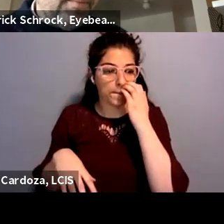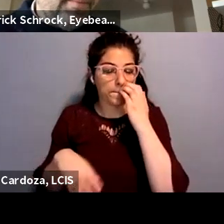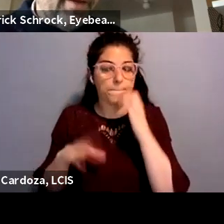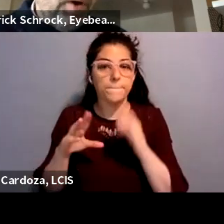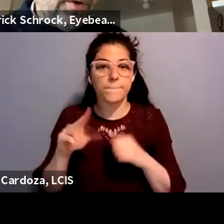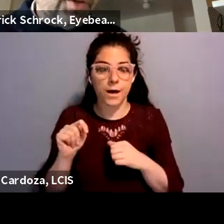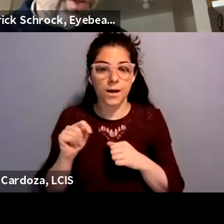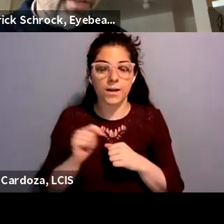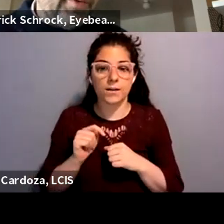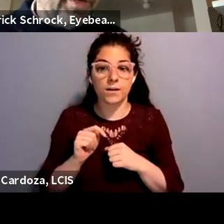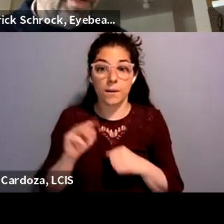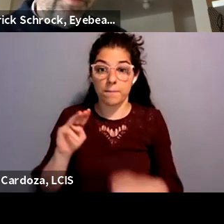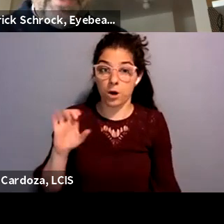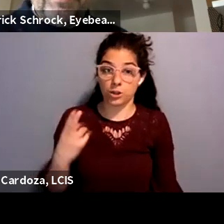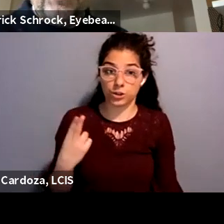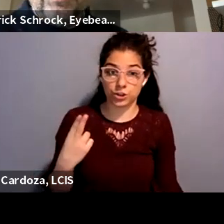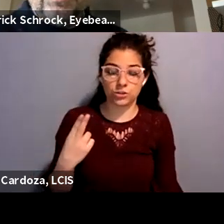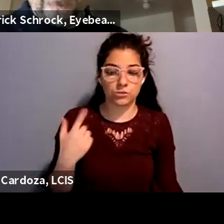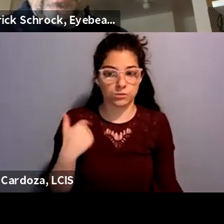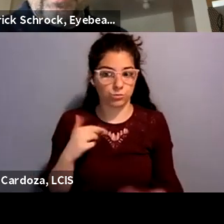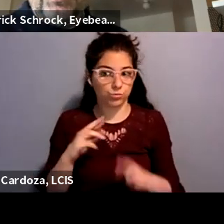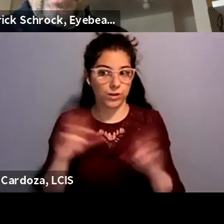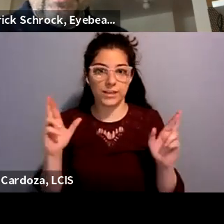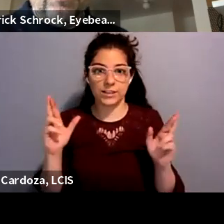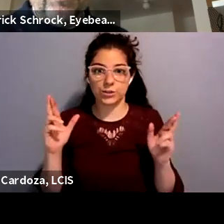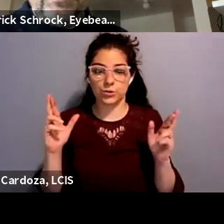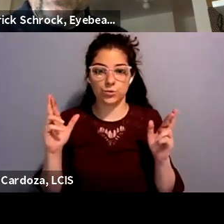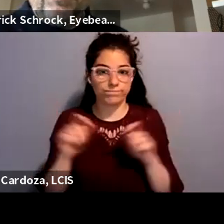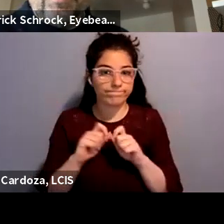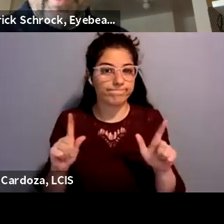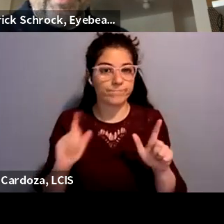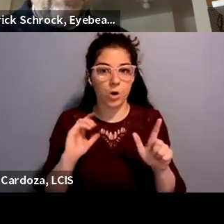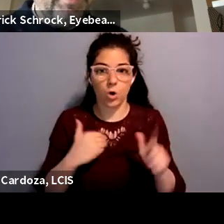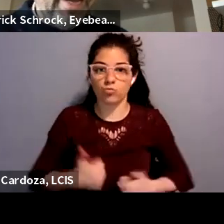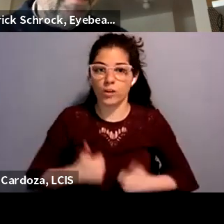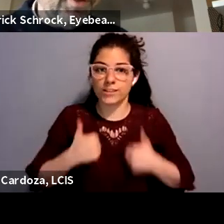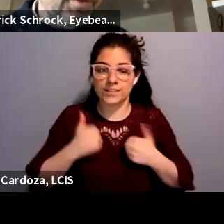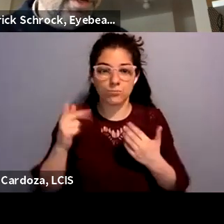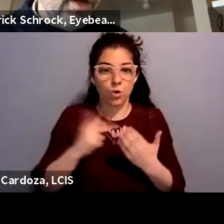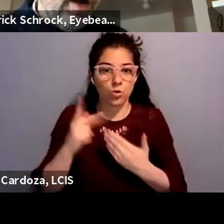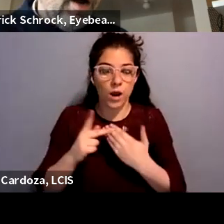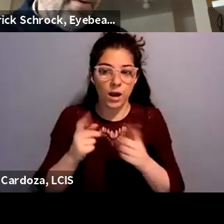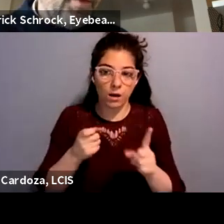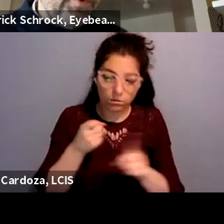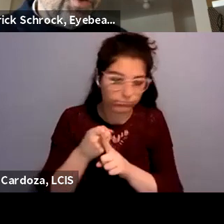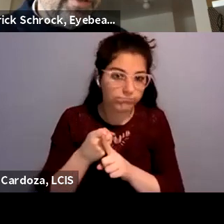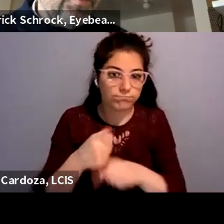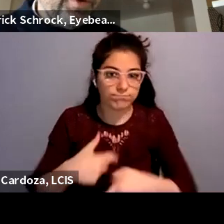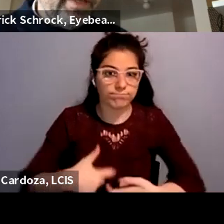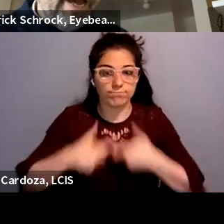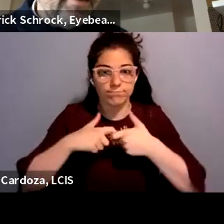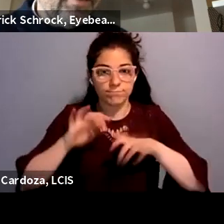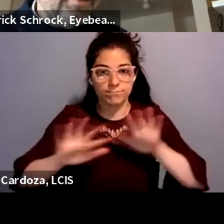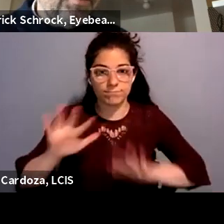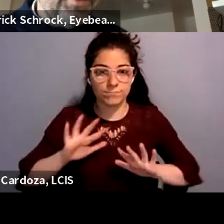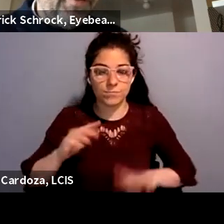But in March, as we were getting ready to launch our residency program when everything happened, we just